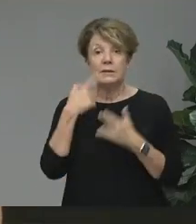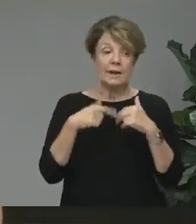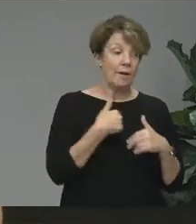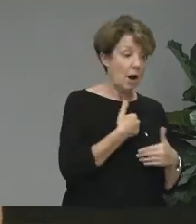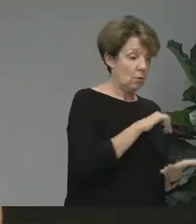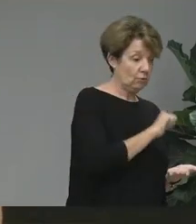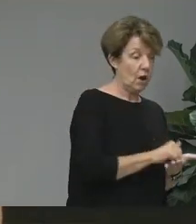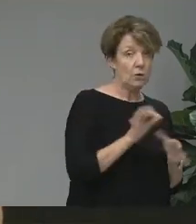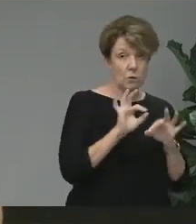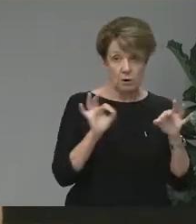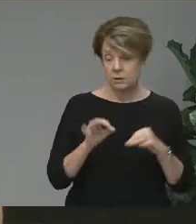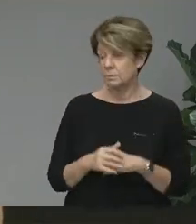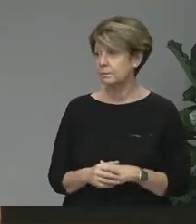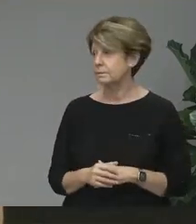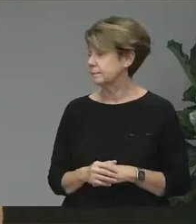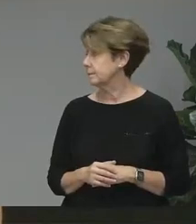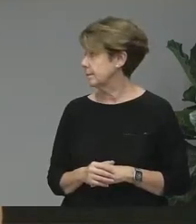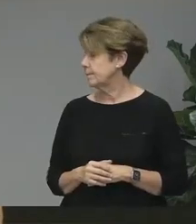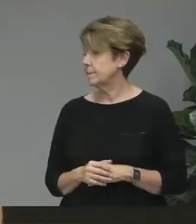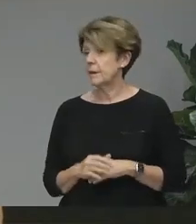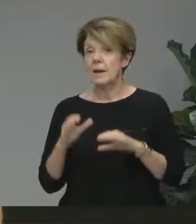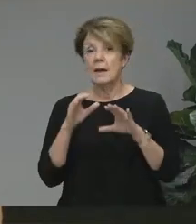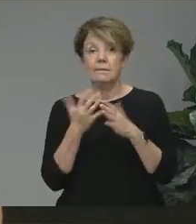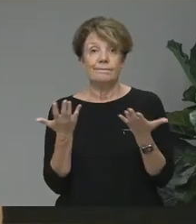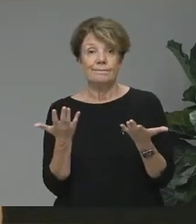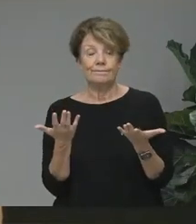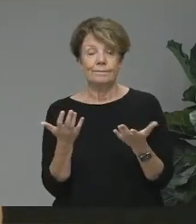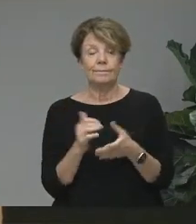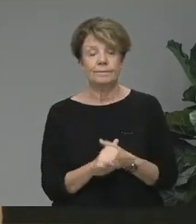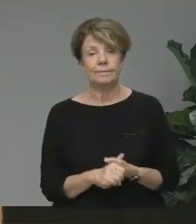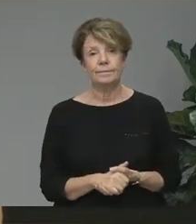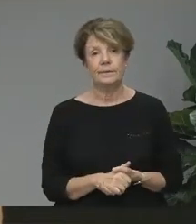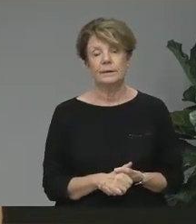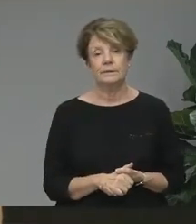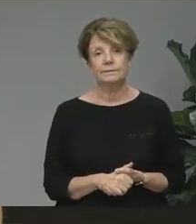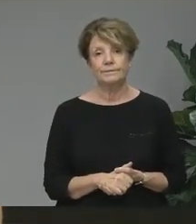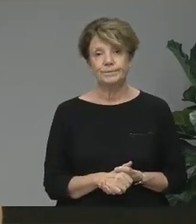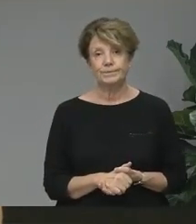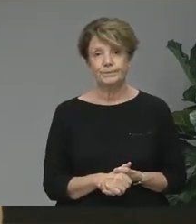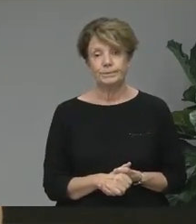right or not, in none of the, and it turns out that there were